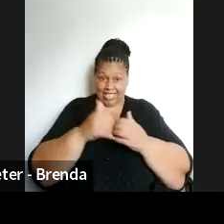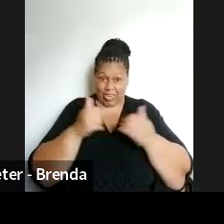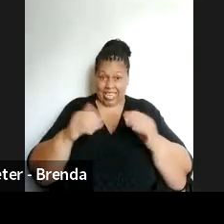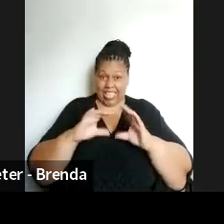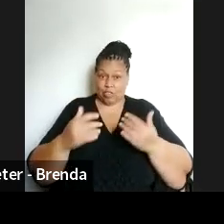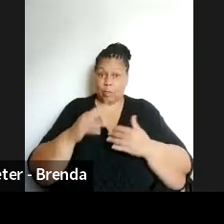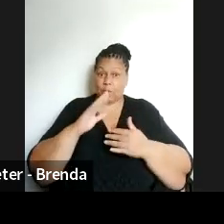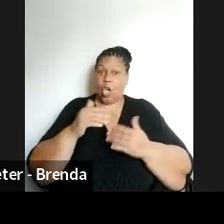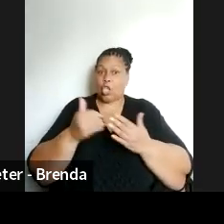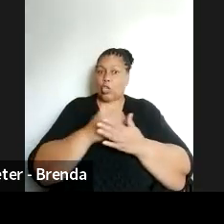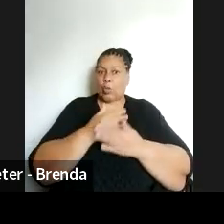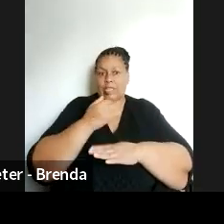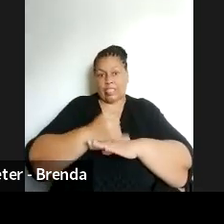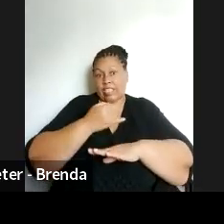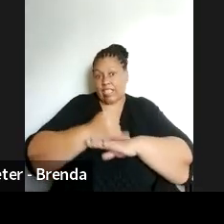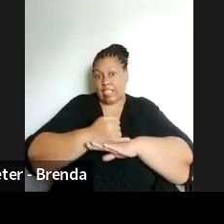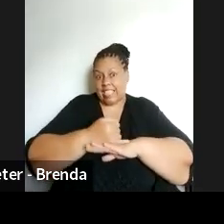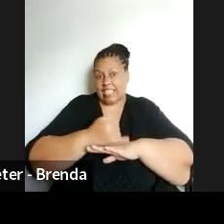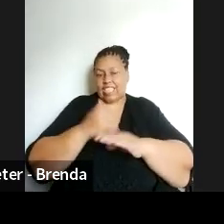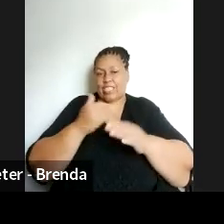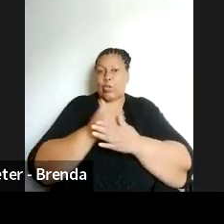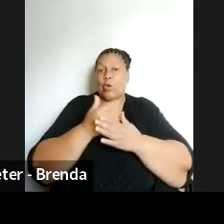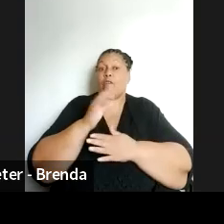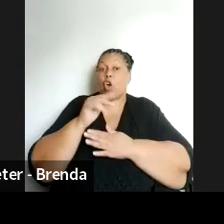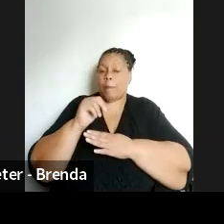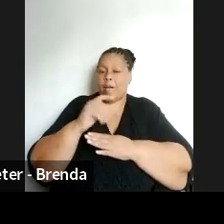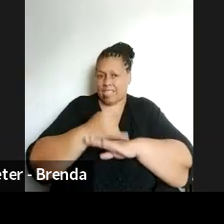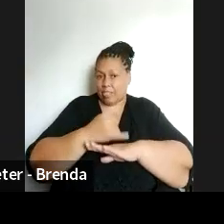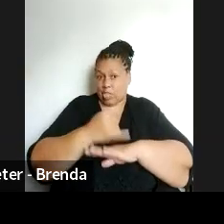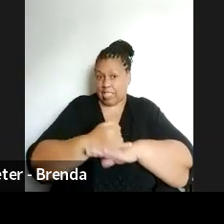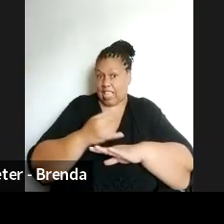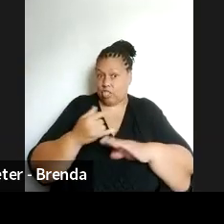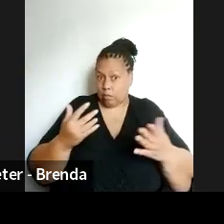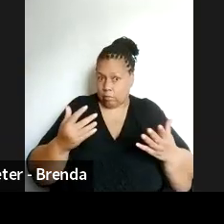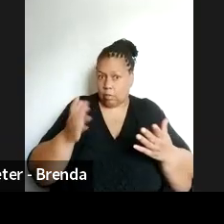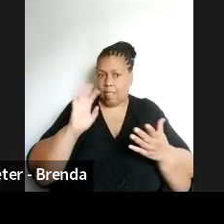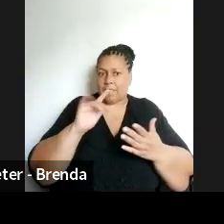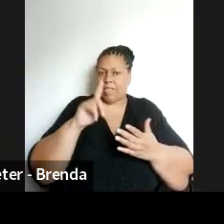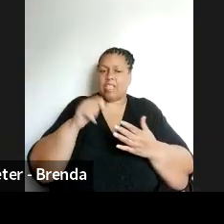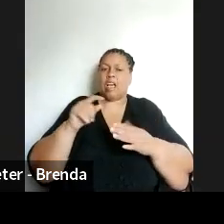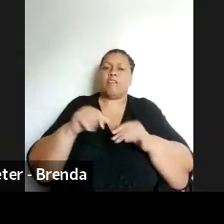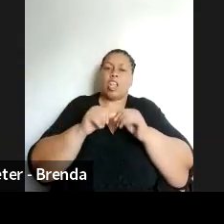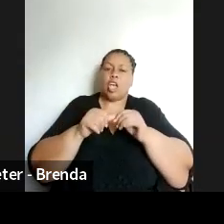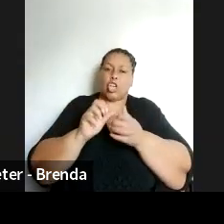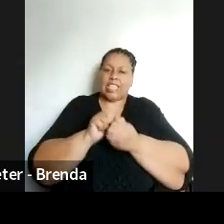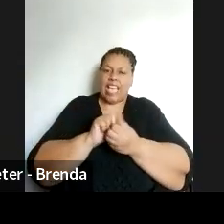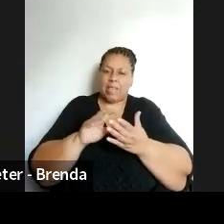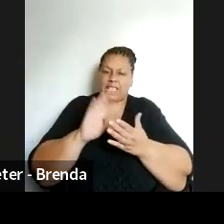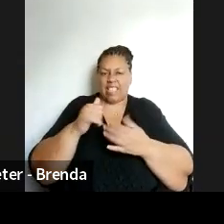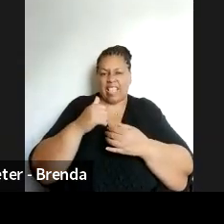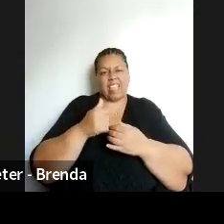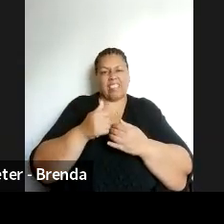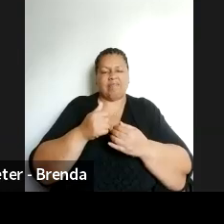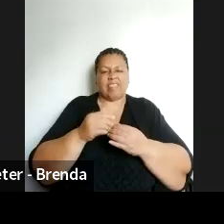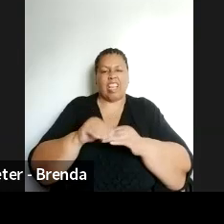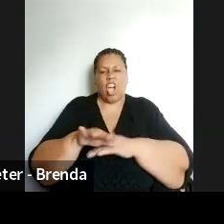the new institutionalization. That's like the new form of institutionalization because of the long-term damage that it causes. And so that's something